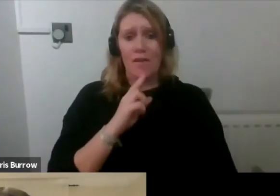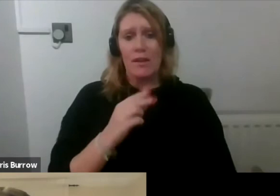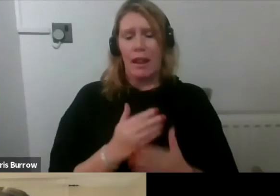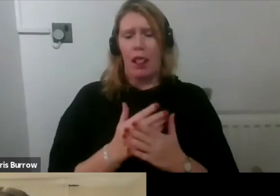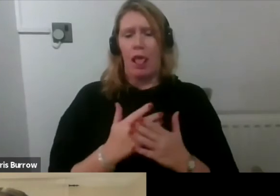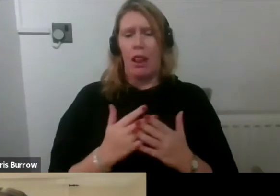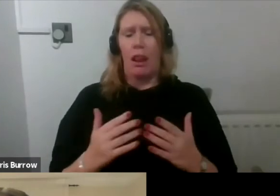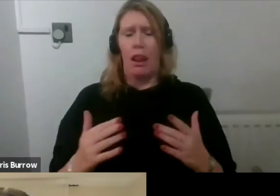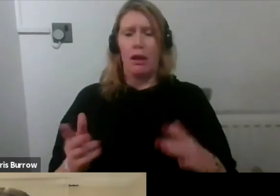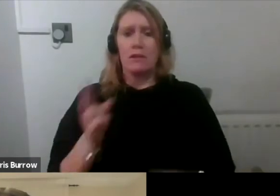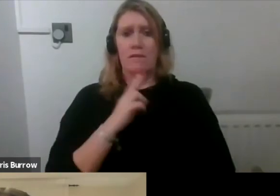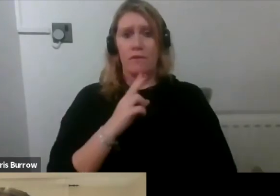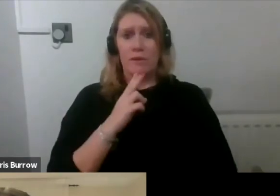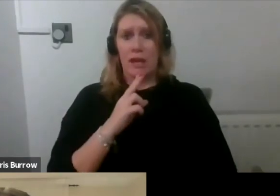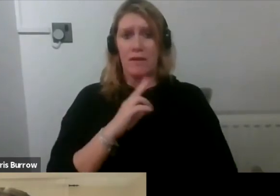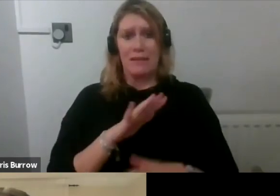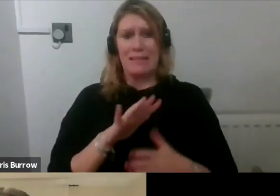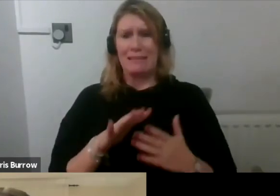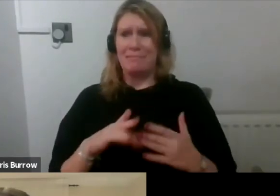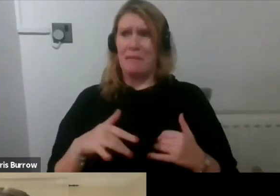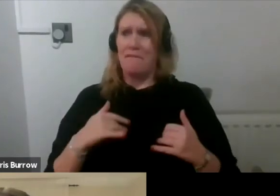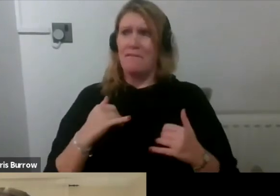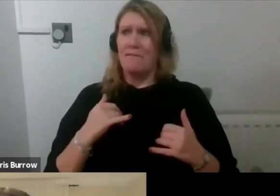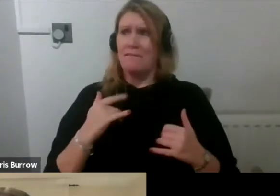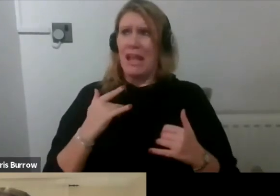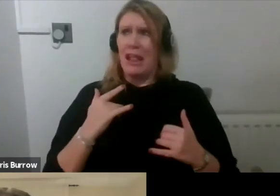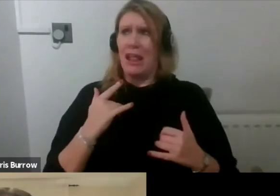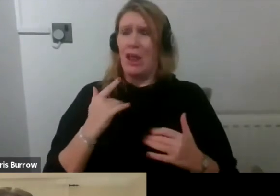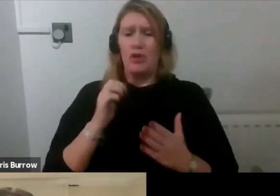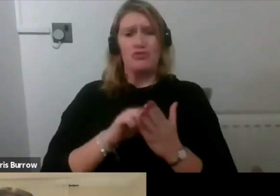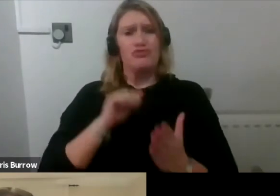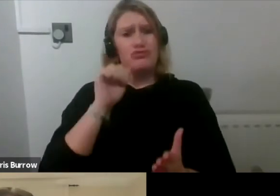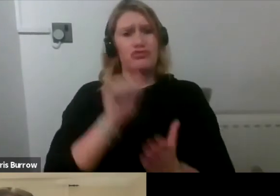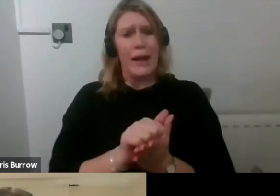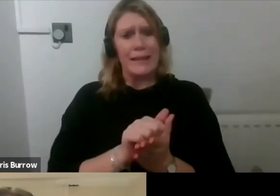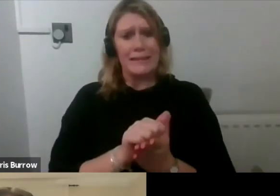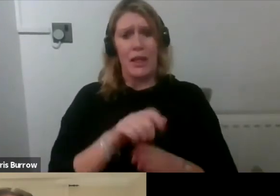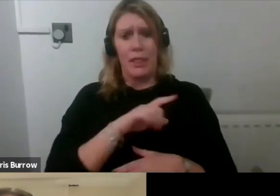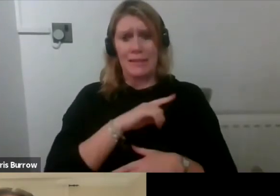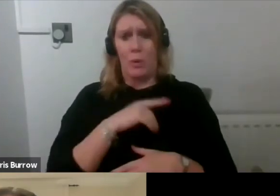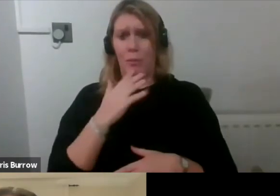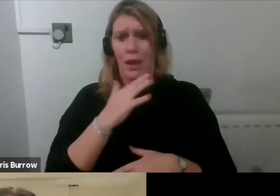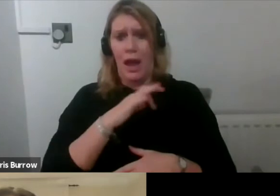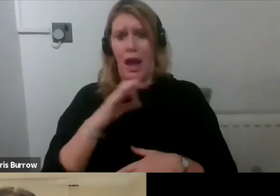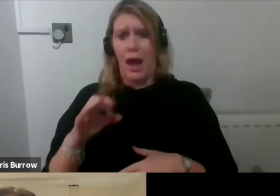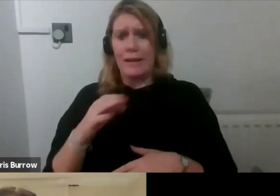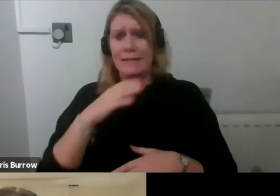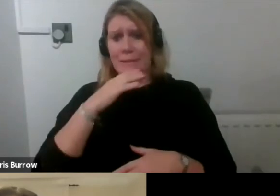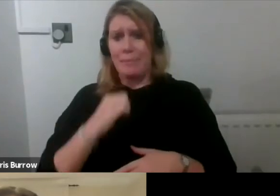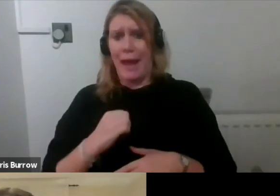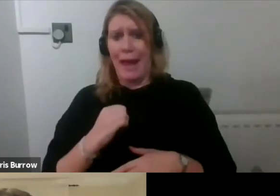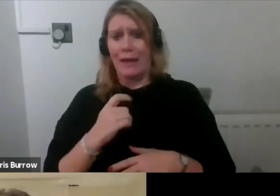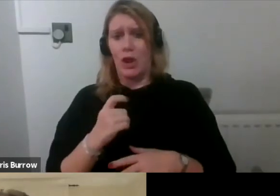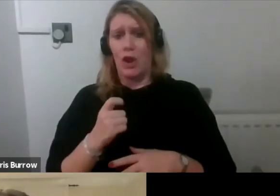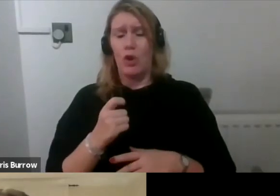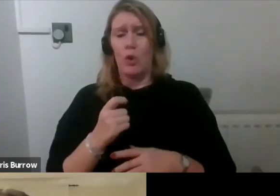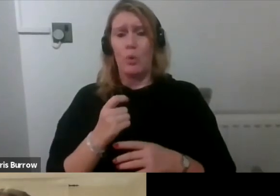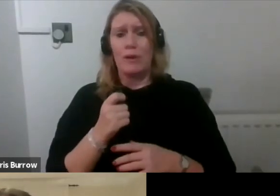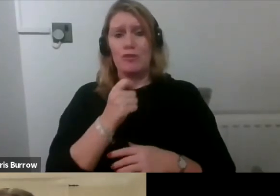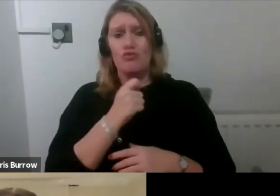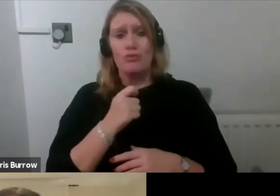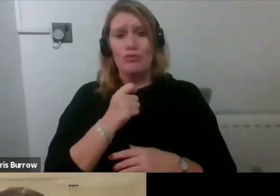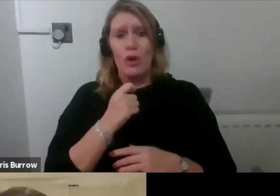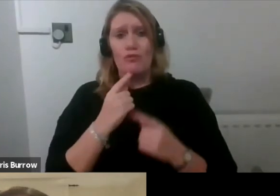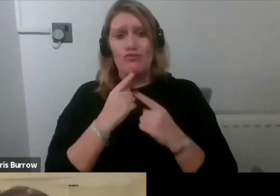which weren't right, and ended up getting this guy who's a reporter for the Telegraph. He was absolutely perfect to do the voiceover